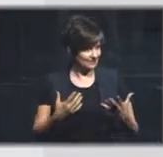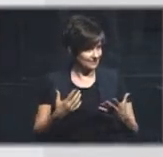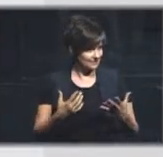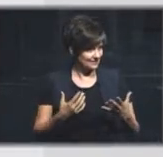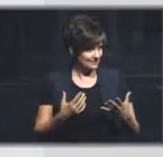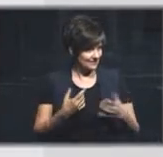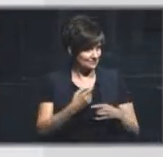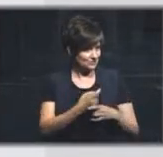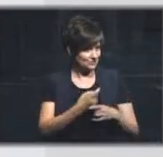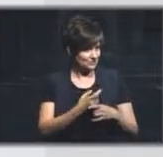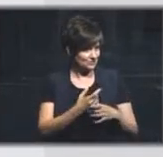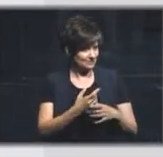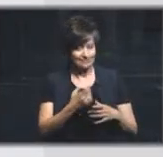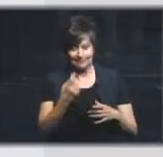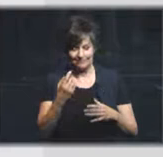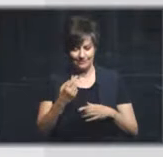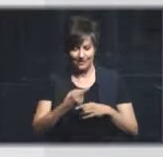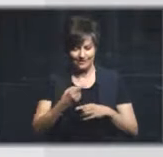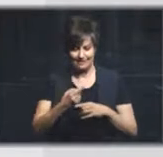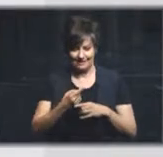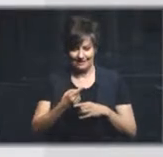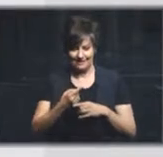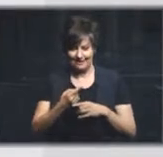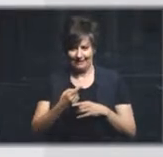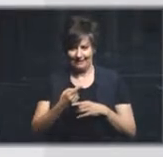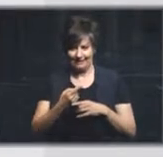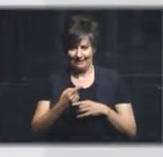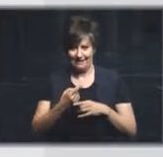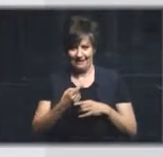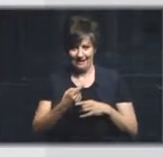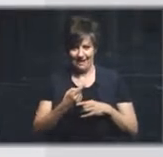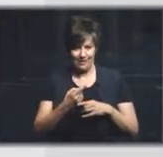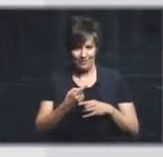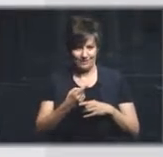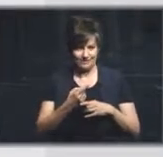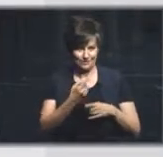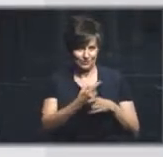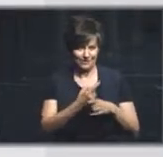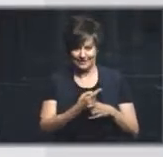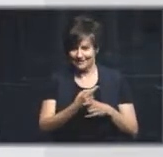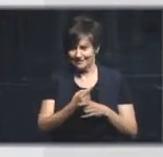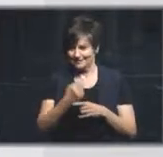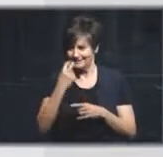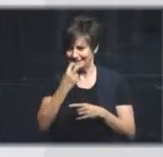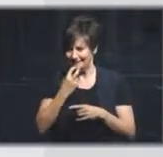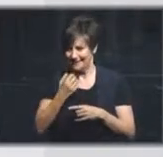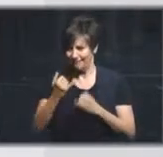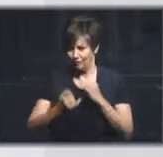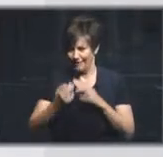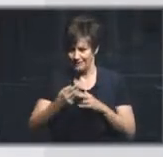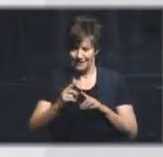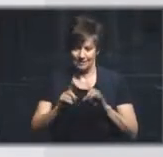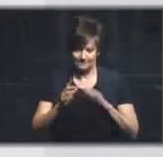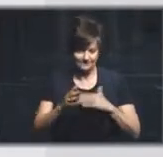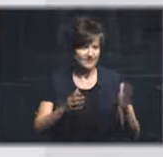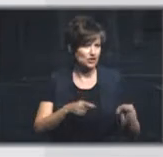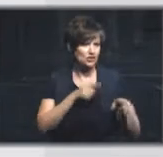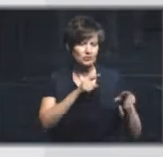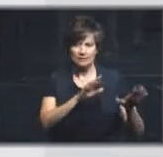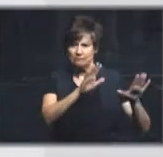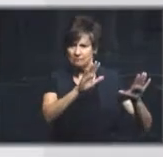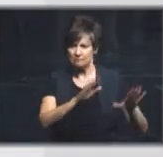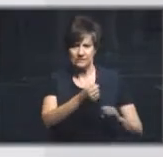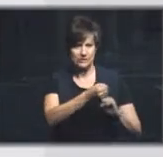I was gently reminded one day of correcting Michelle's pronunciation of her last name. But Michelle, boy, you've been phenomenal in supporting